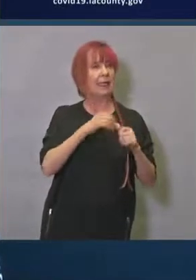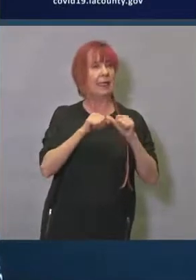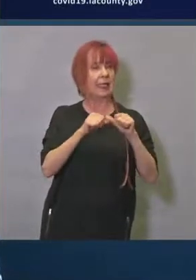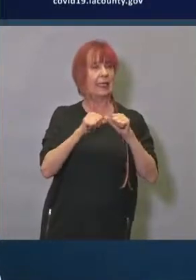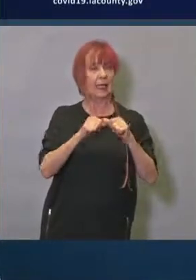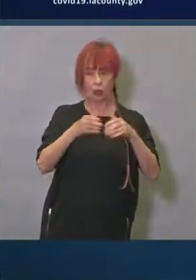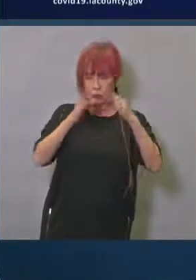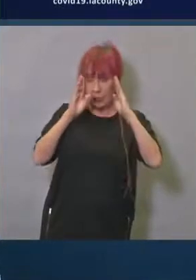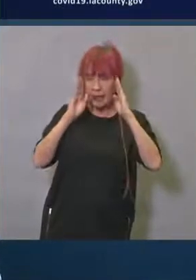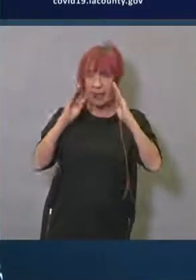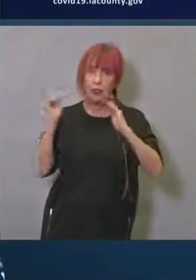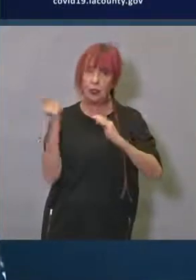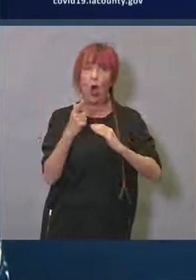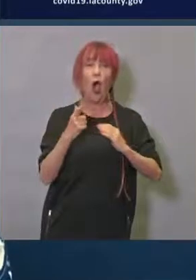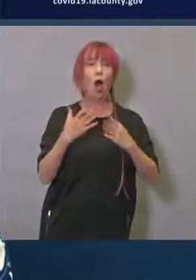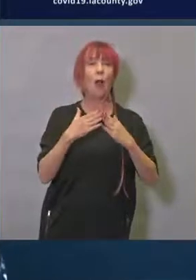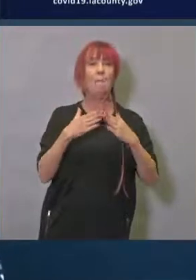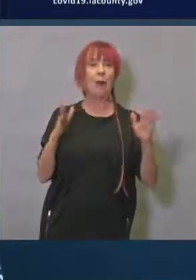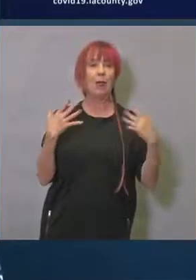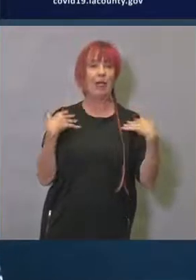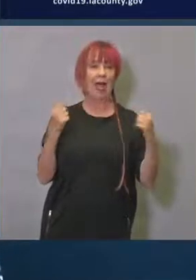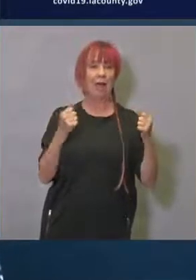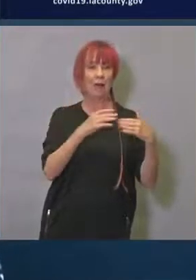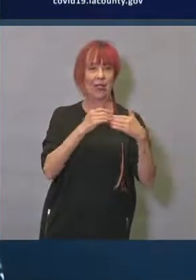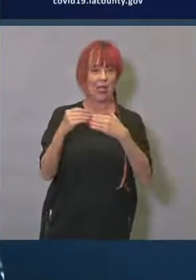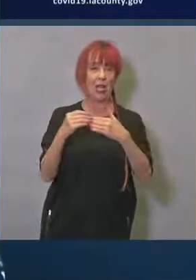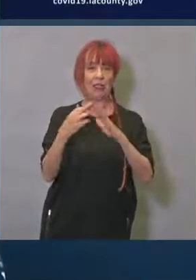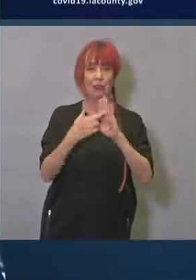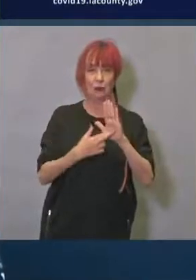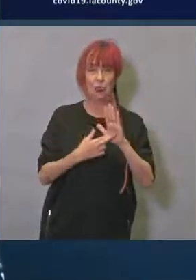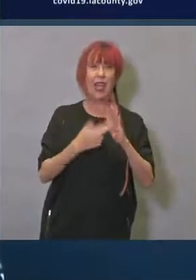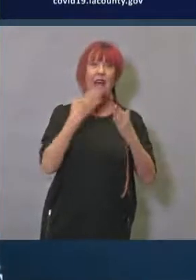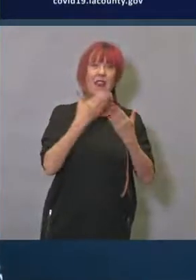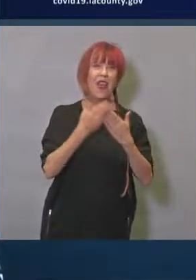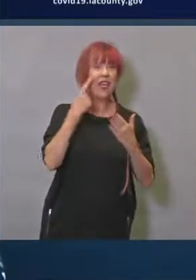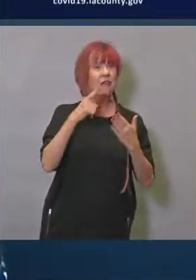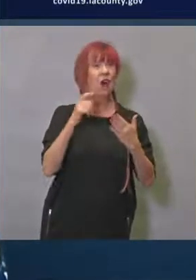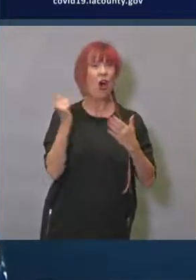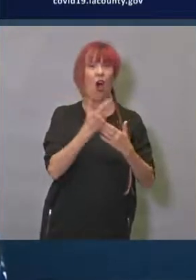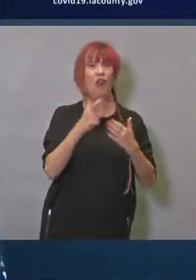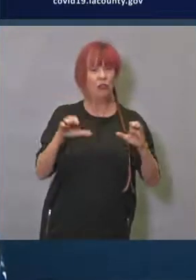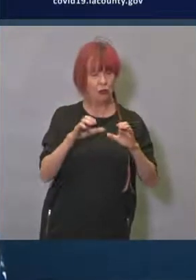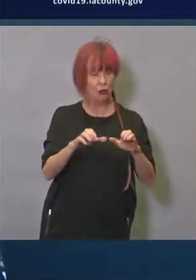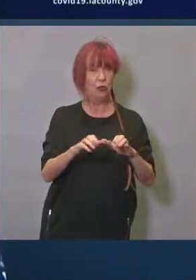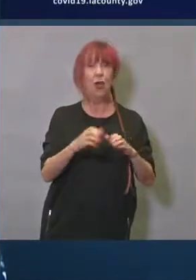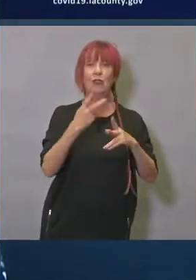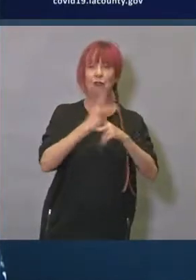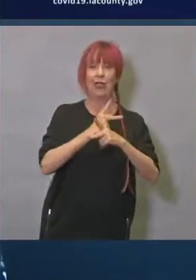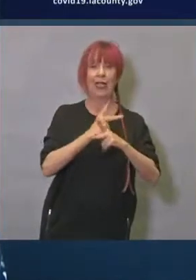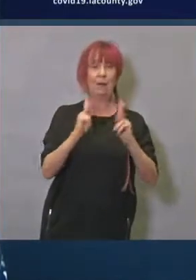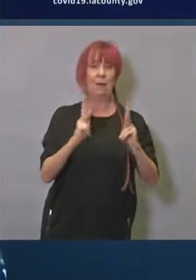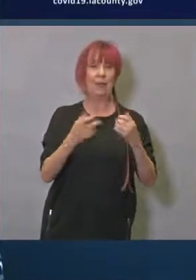heed all public health guidance in the meantime. Thanks for all of your efforts in keeping everyone safe.